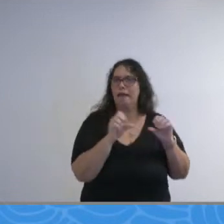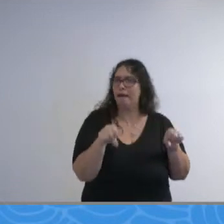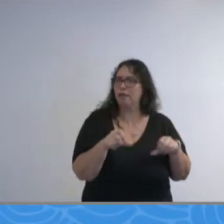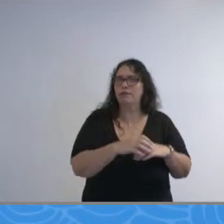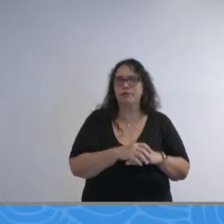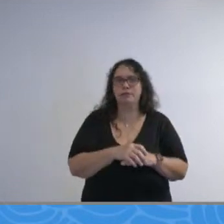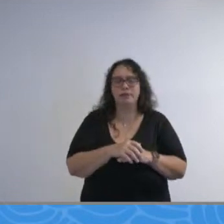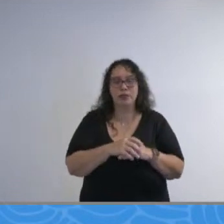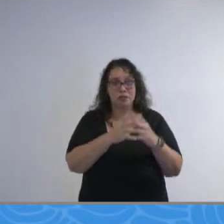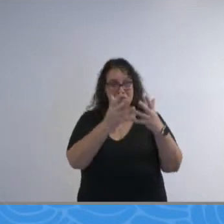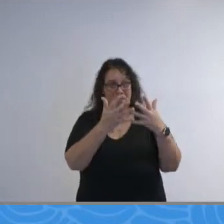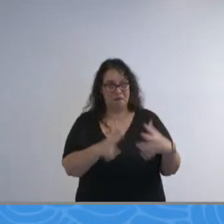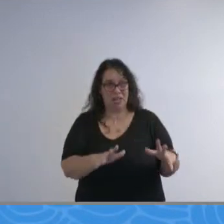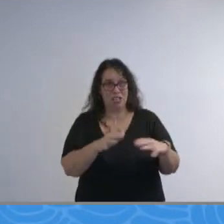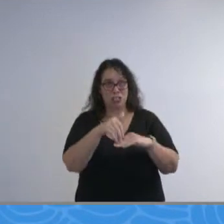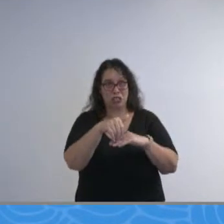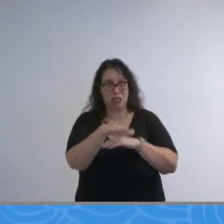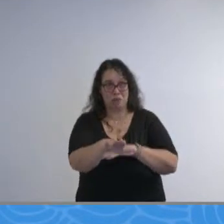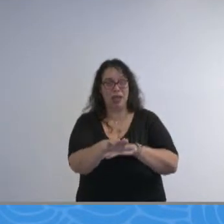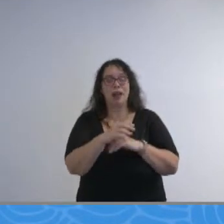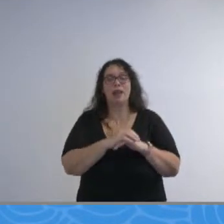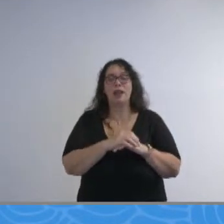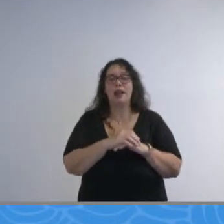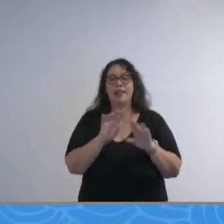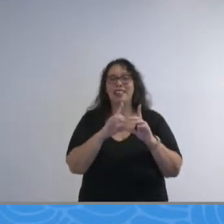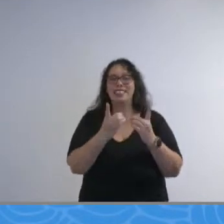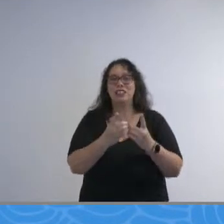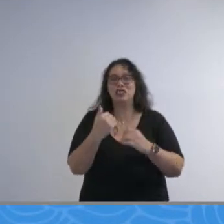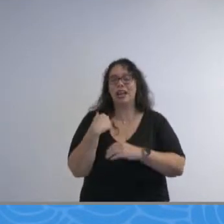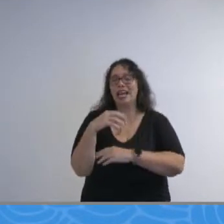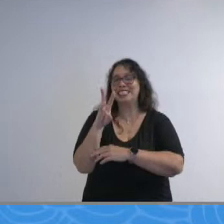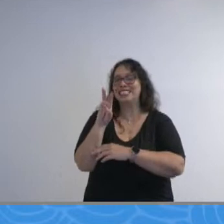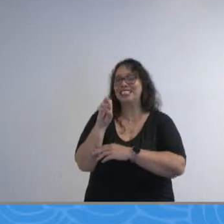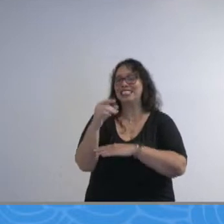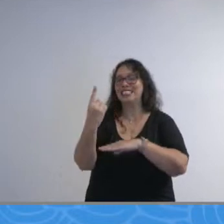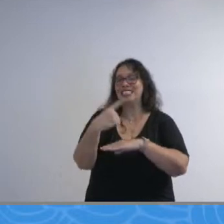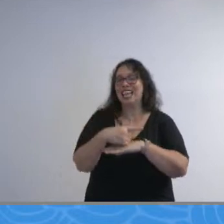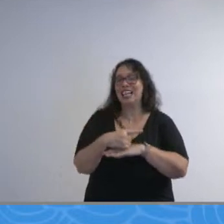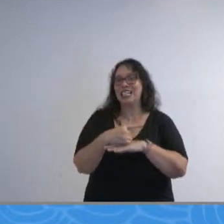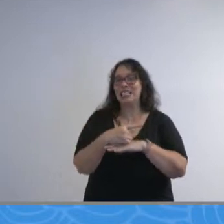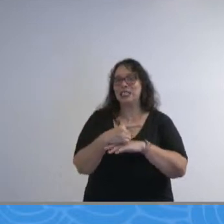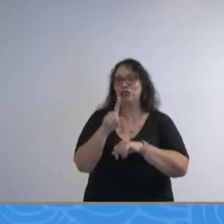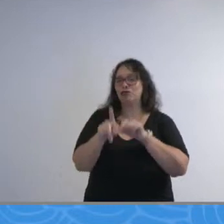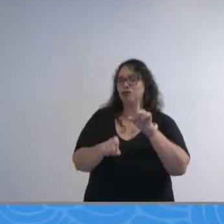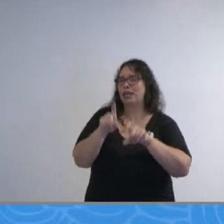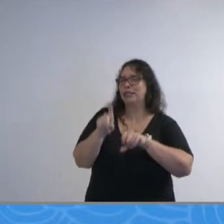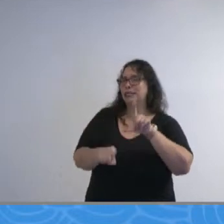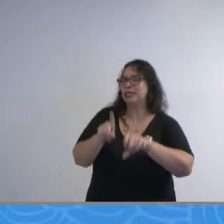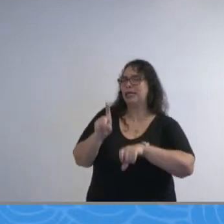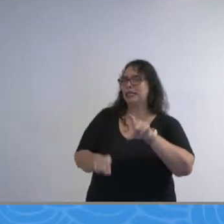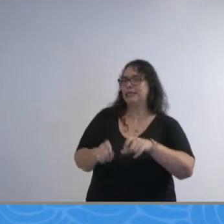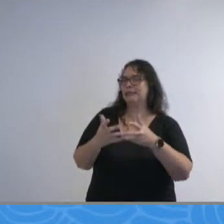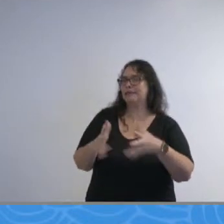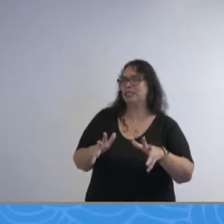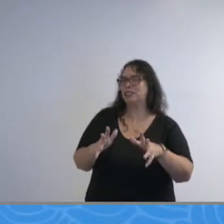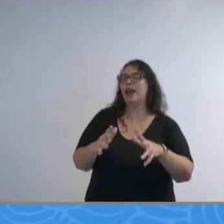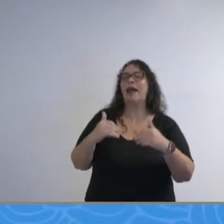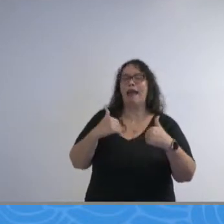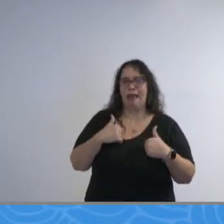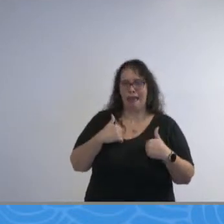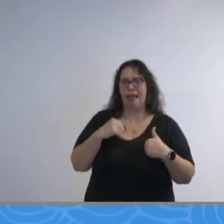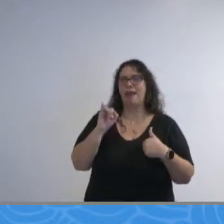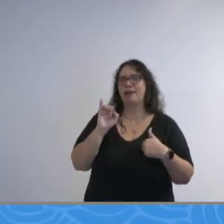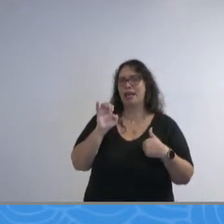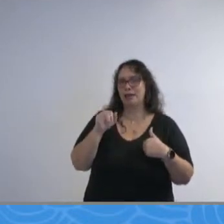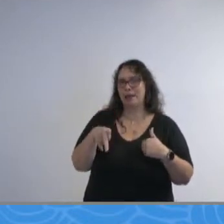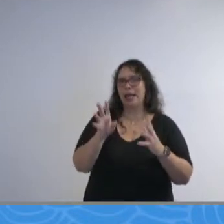done, once you've submitted that, the district then has 60 days to complete its evaluations and hold the IEP meeting. There